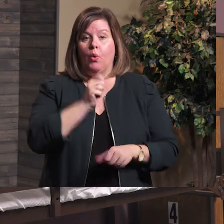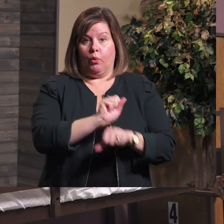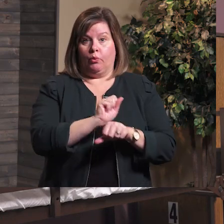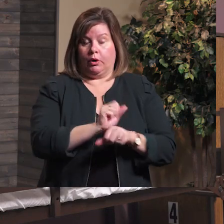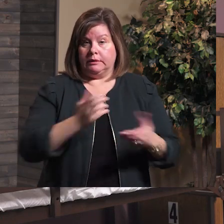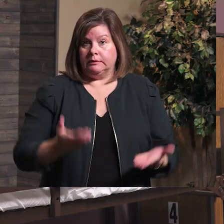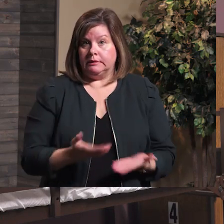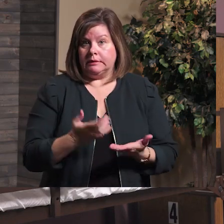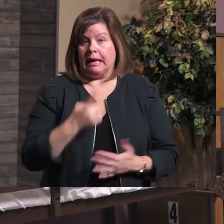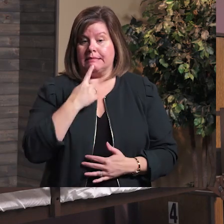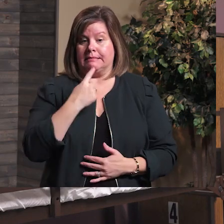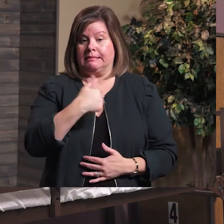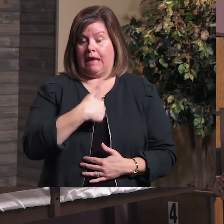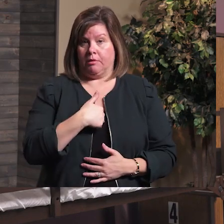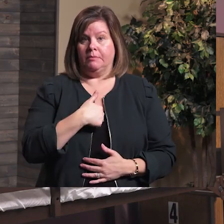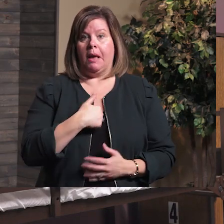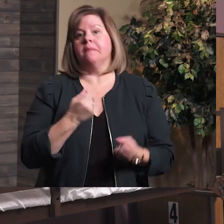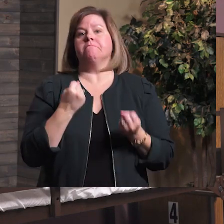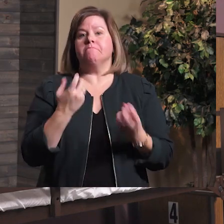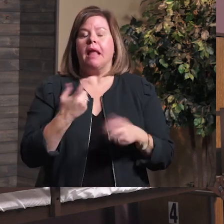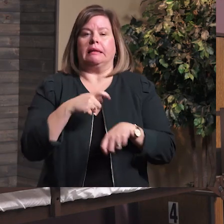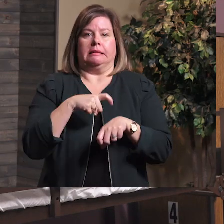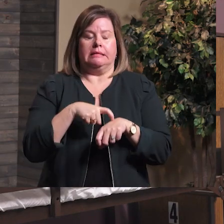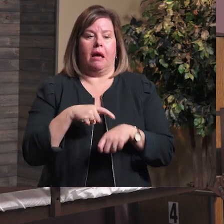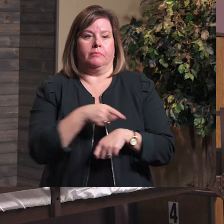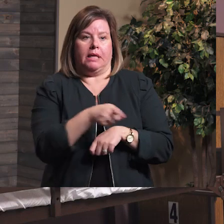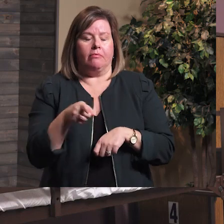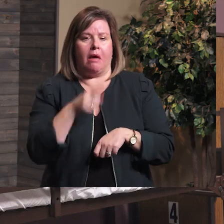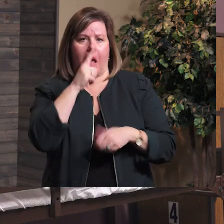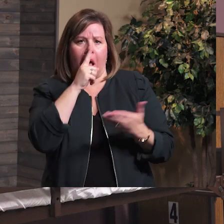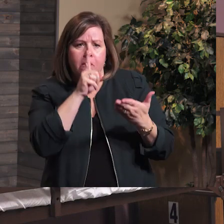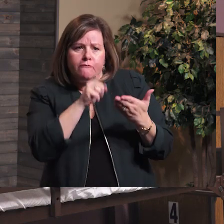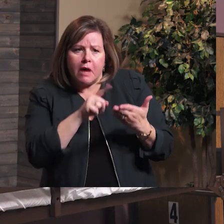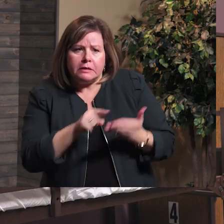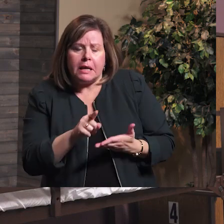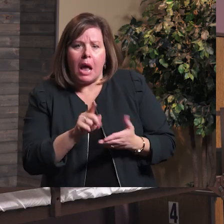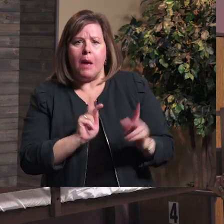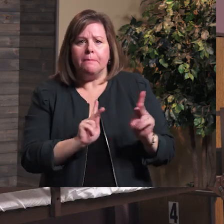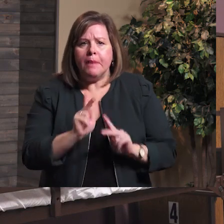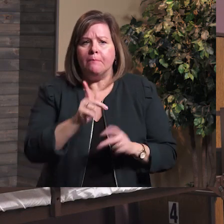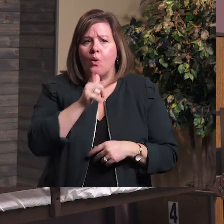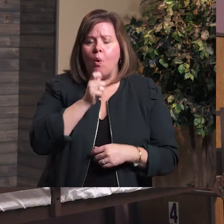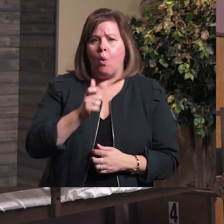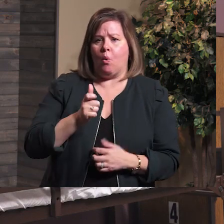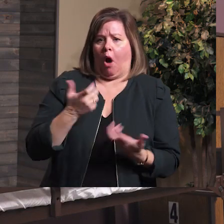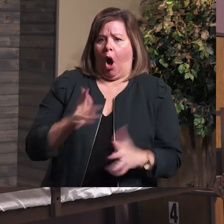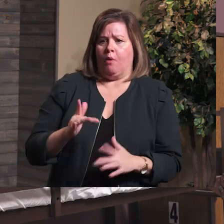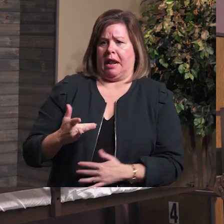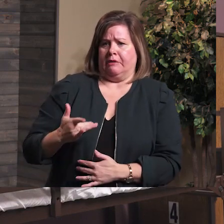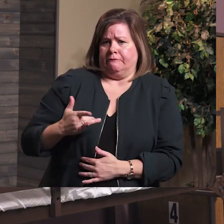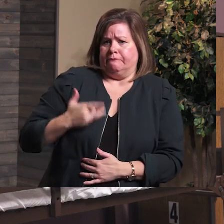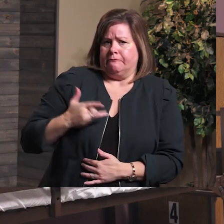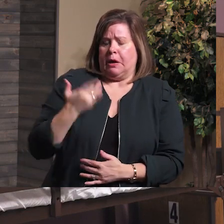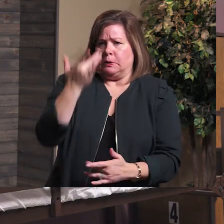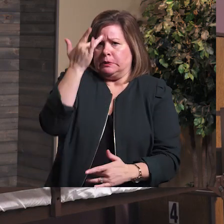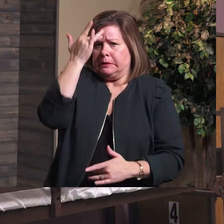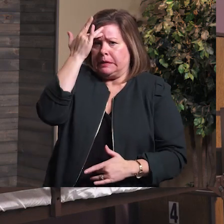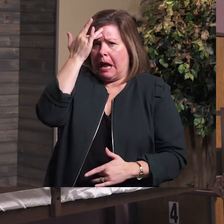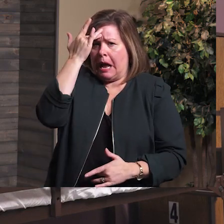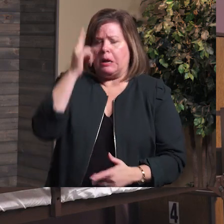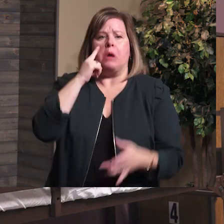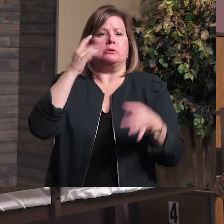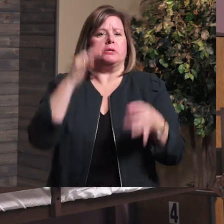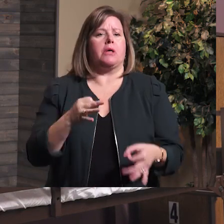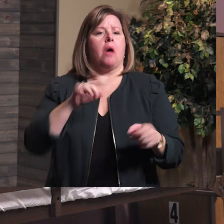they're telling me that in many of the cases that they're investigating, people who are already showing symptoms either decided to